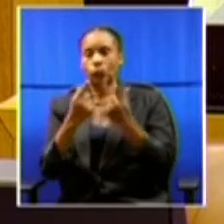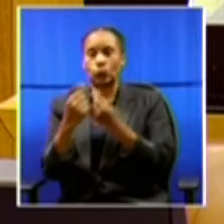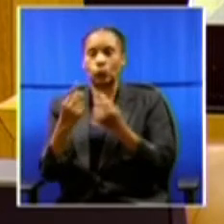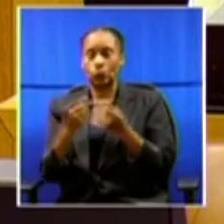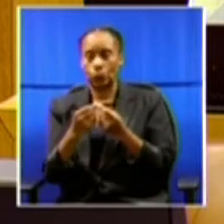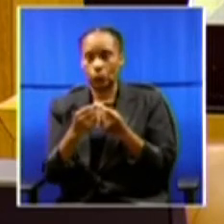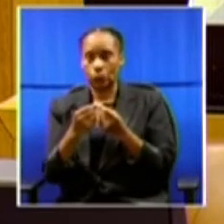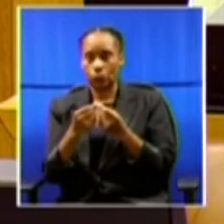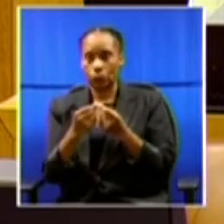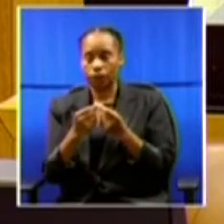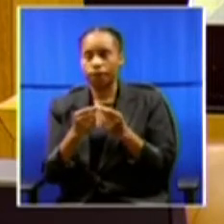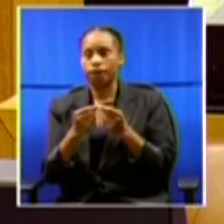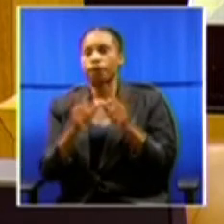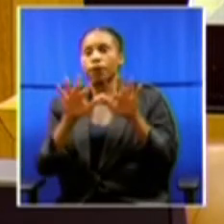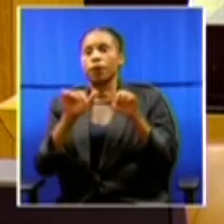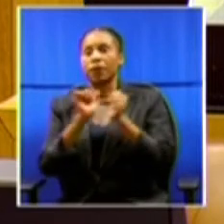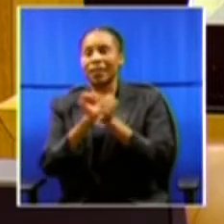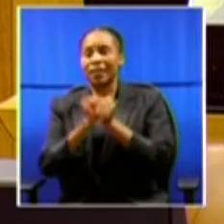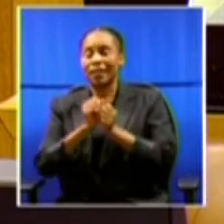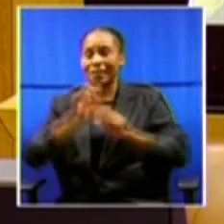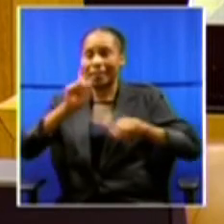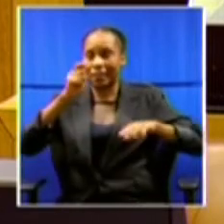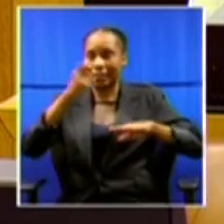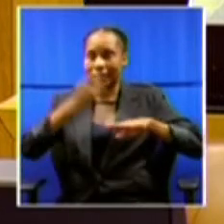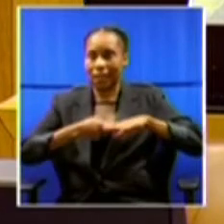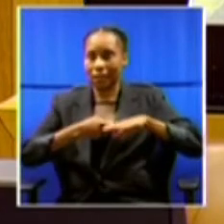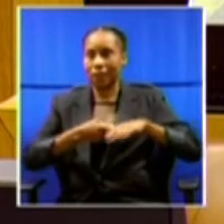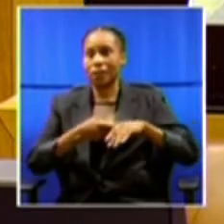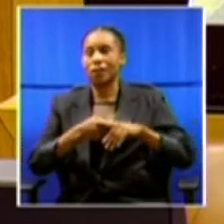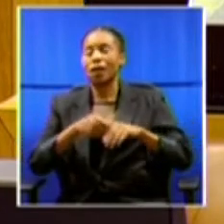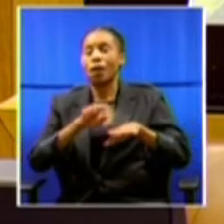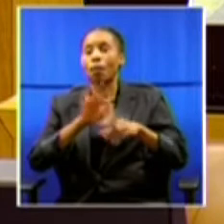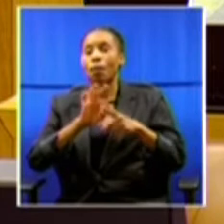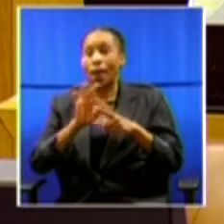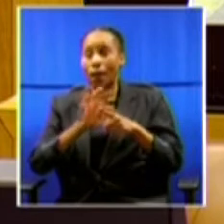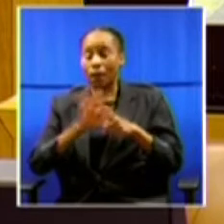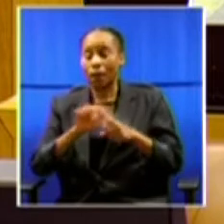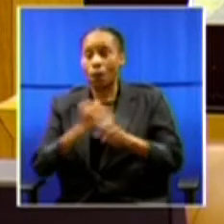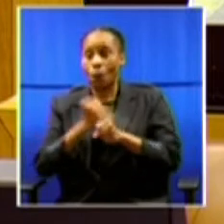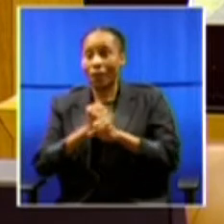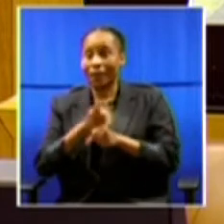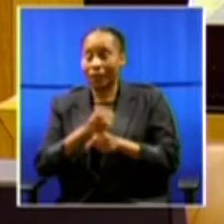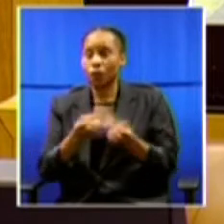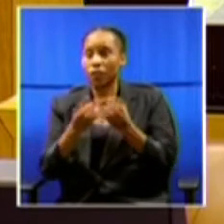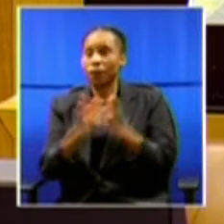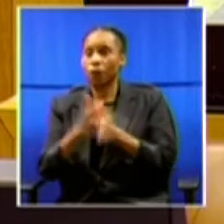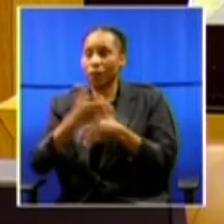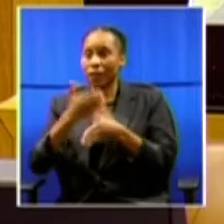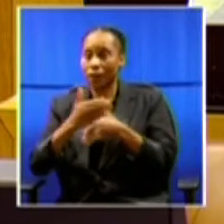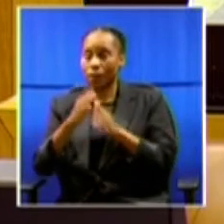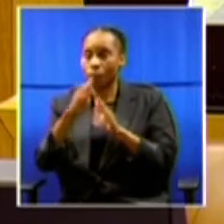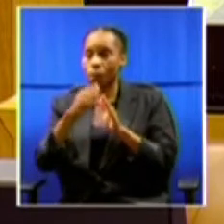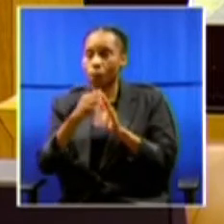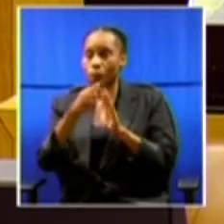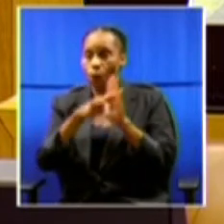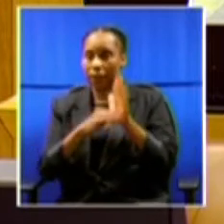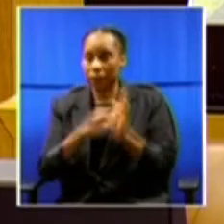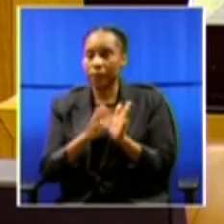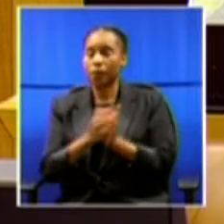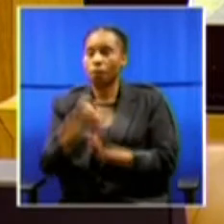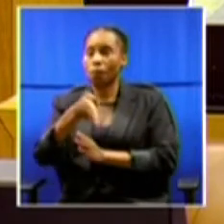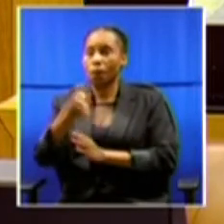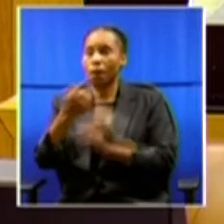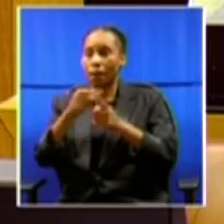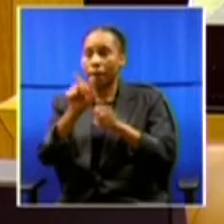The correctional sentence plan is in operation to outline the relevant correctional programs to be attended by the offenders to address